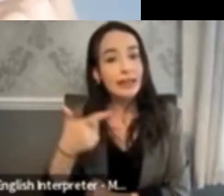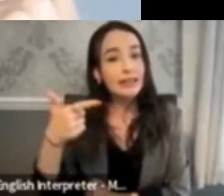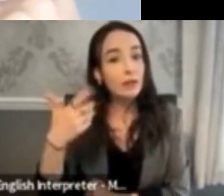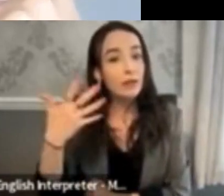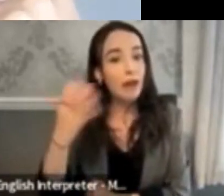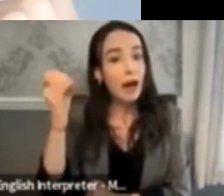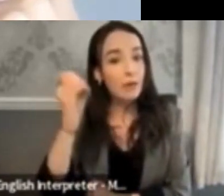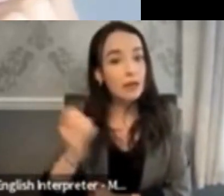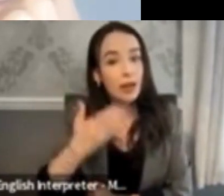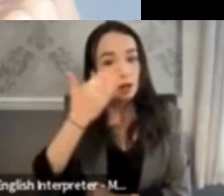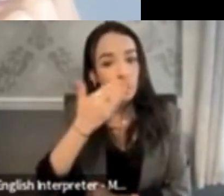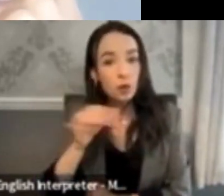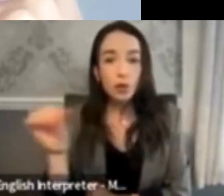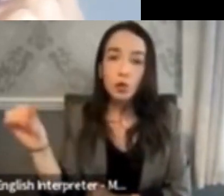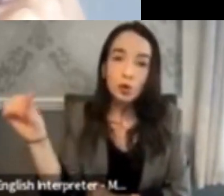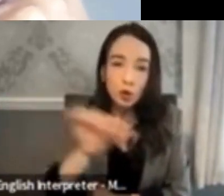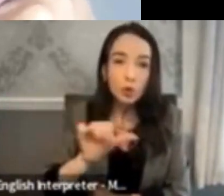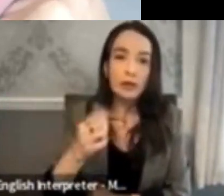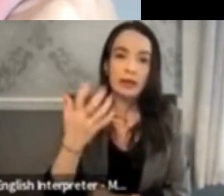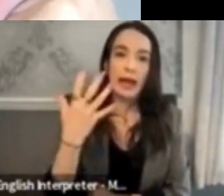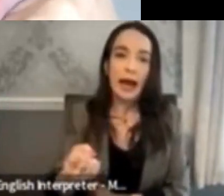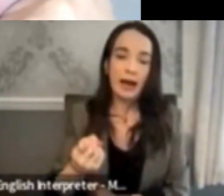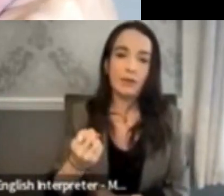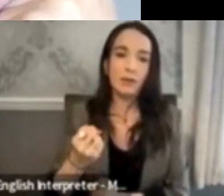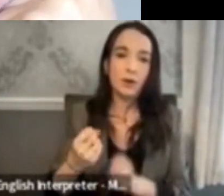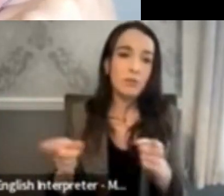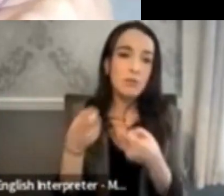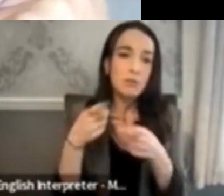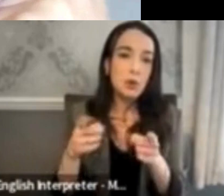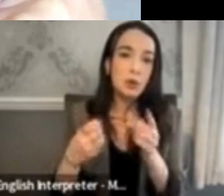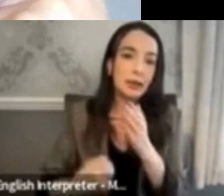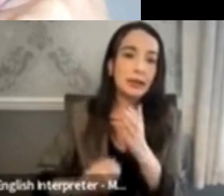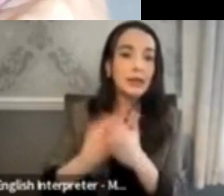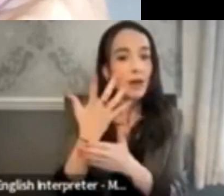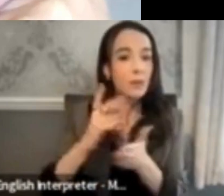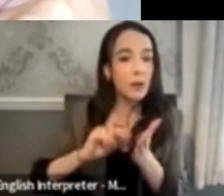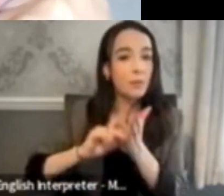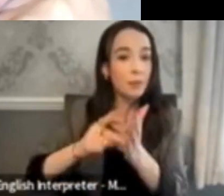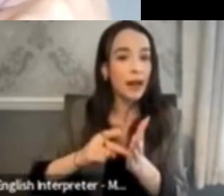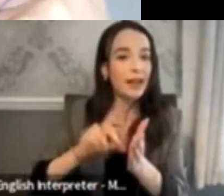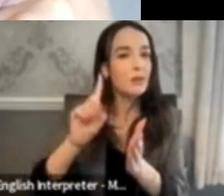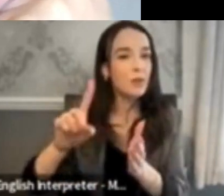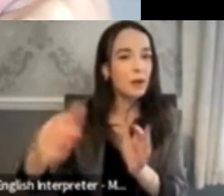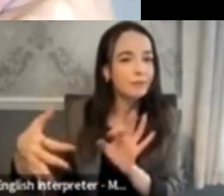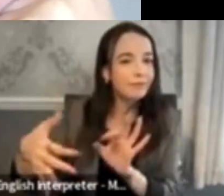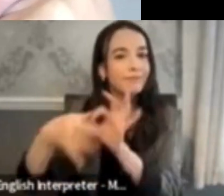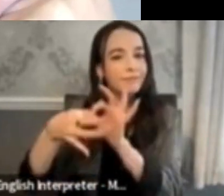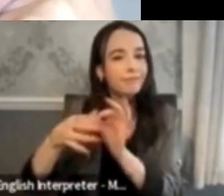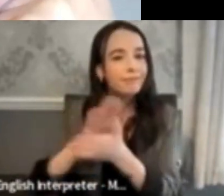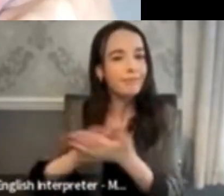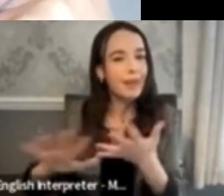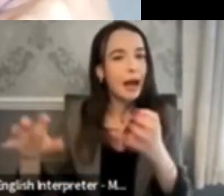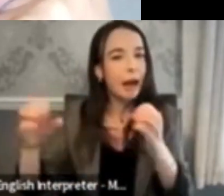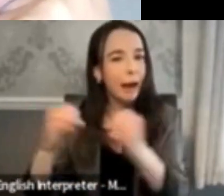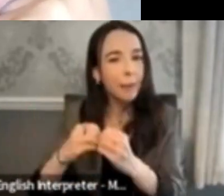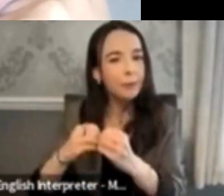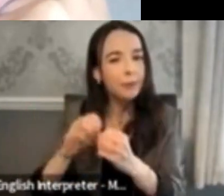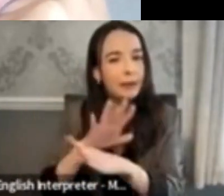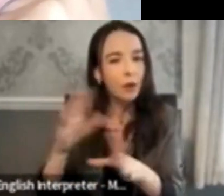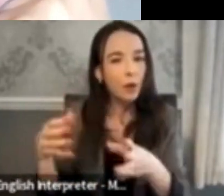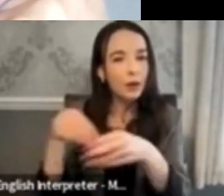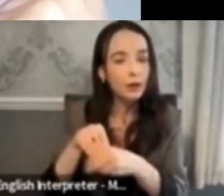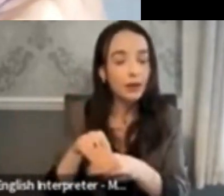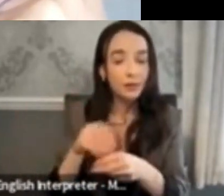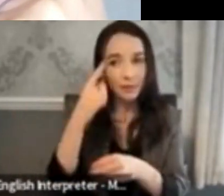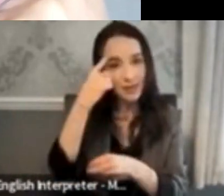have a music development plan. That doesn't necessarily mean they'll engage in hubs, of course, but I think that's an important starting point. We're also mindful that